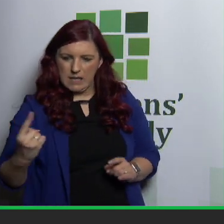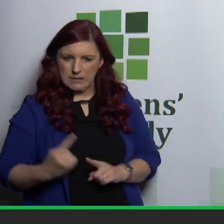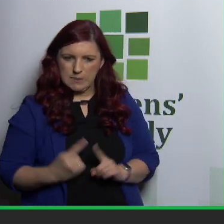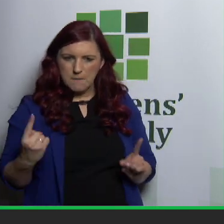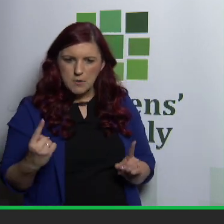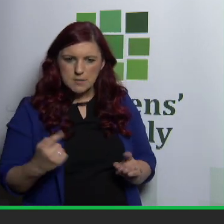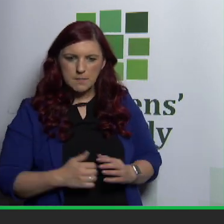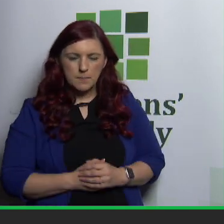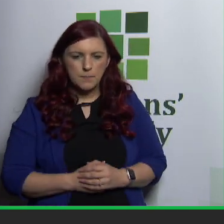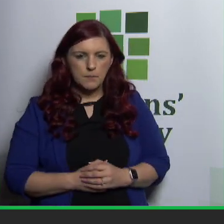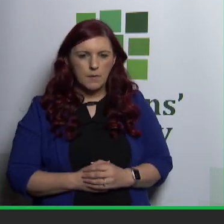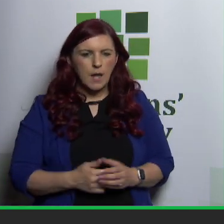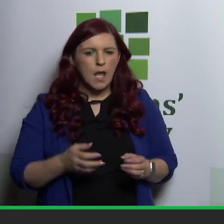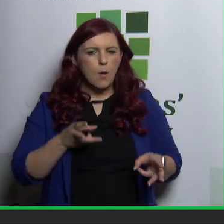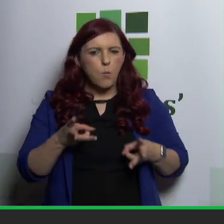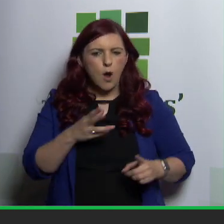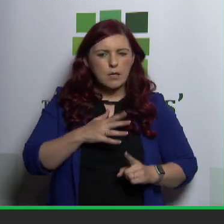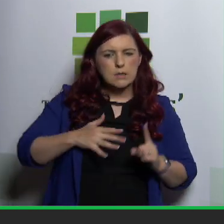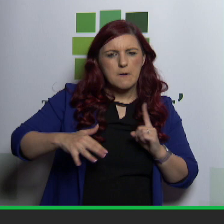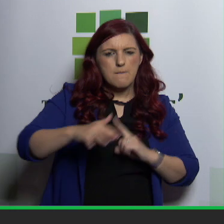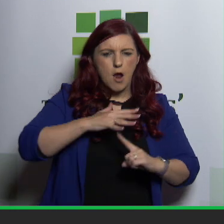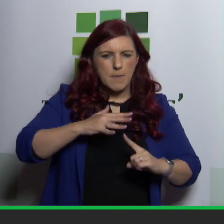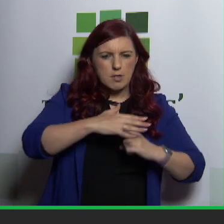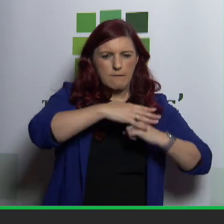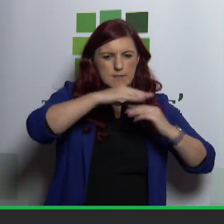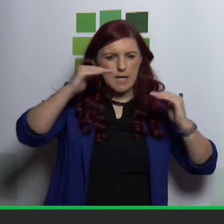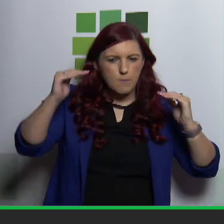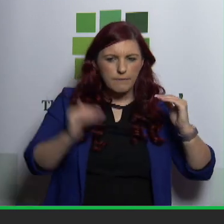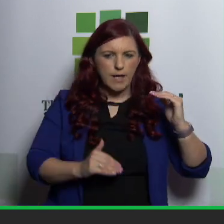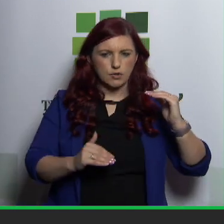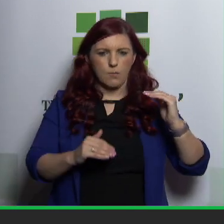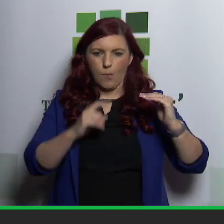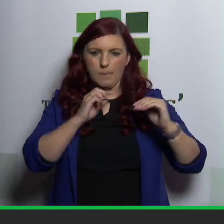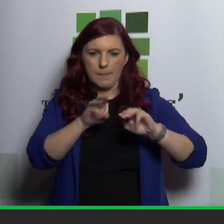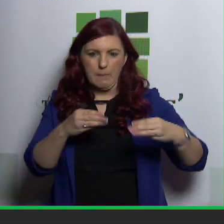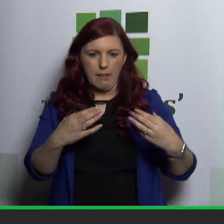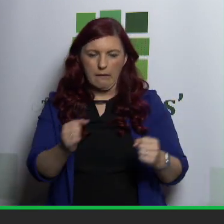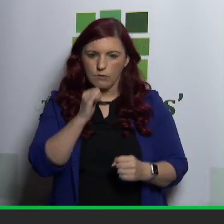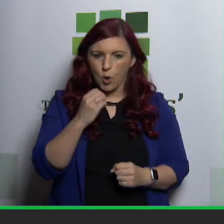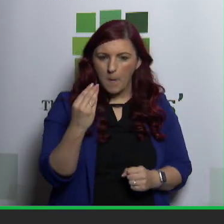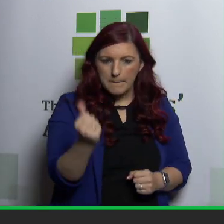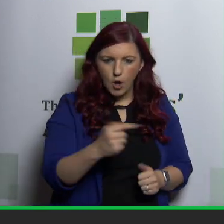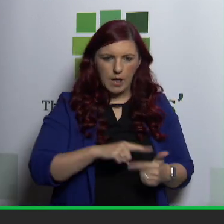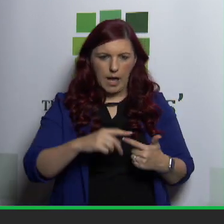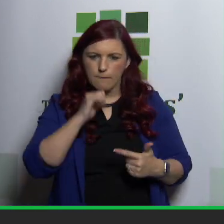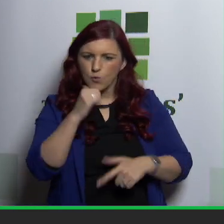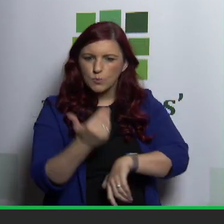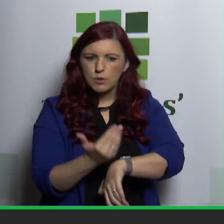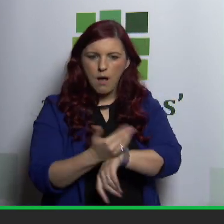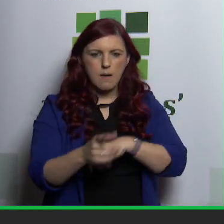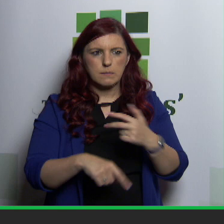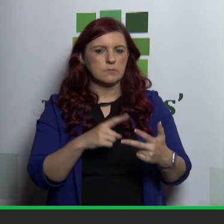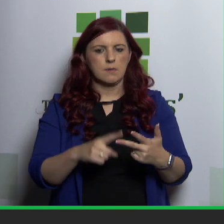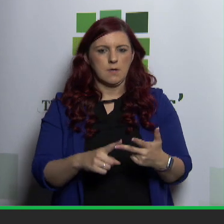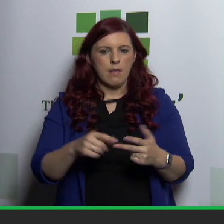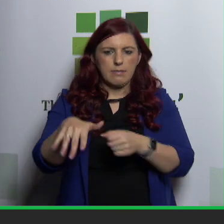an environment of deprivation where people have no money, they have no jobs. The